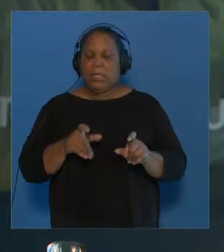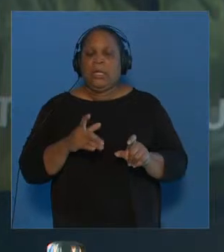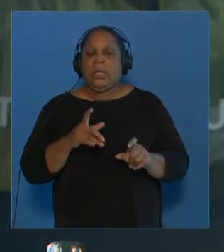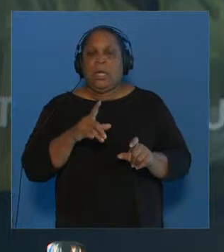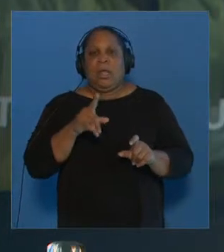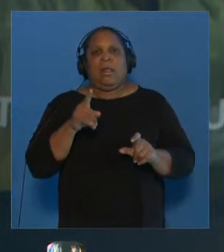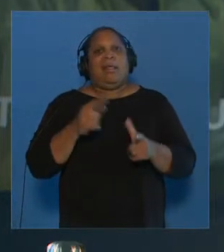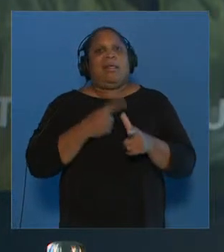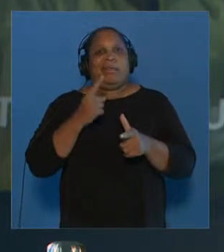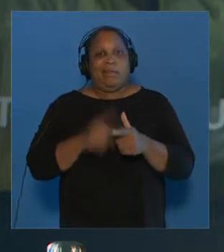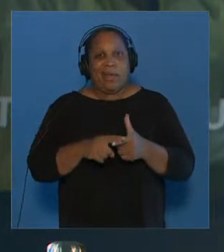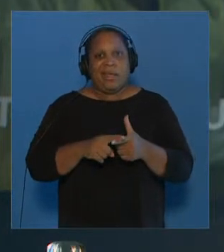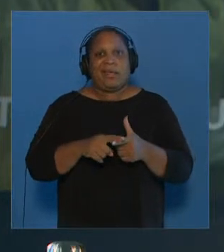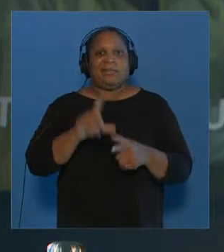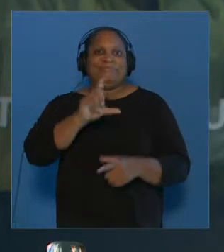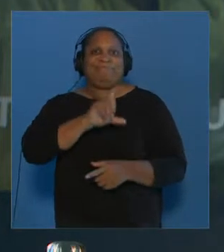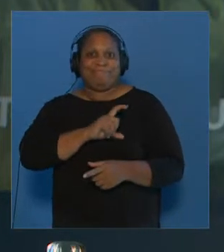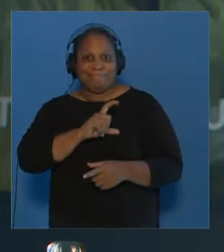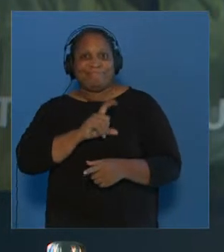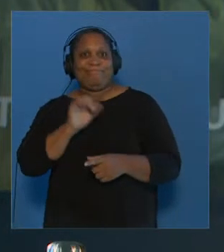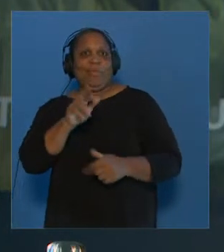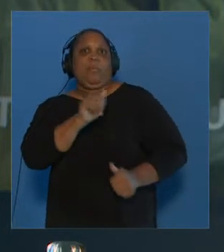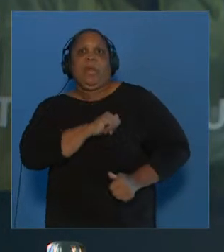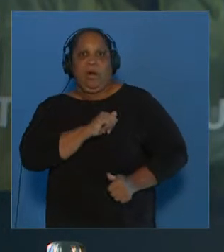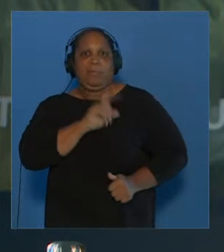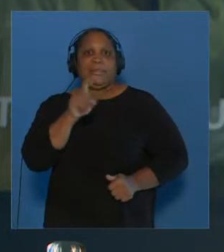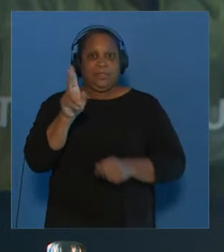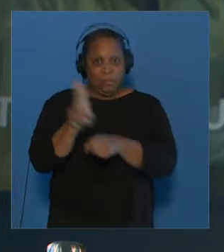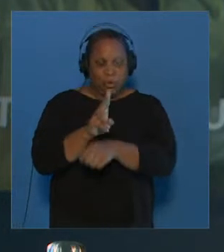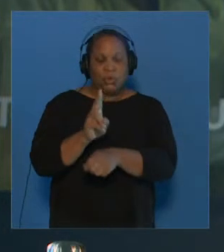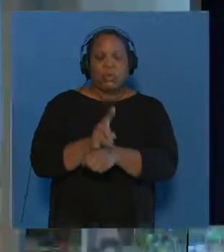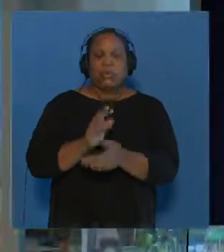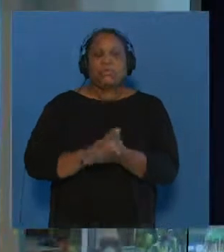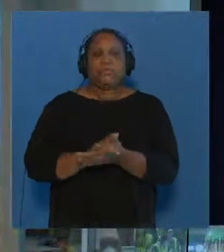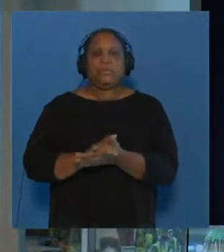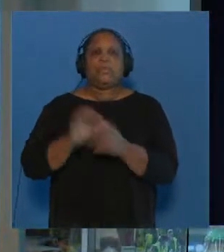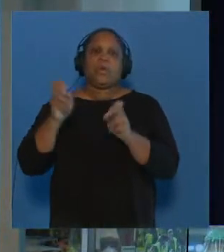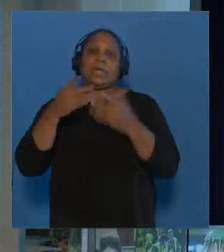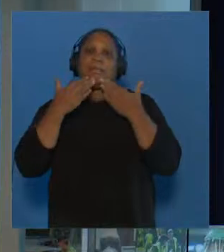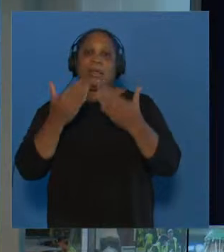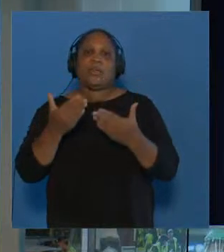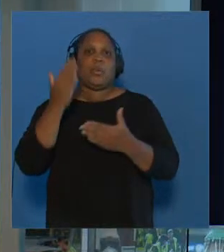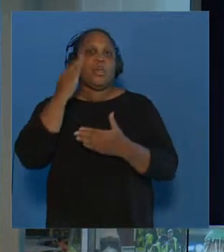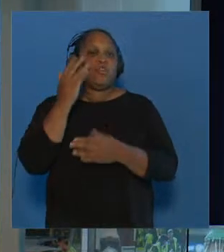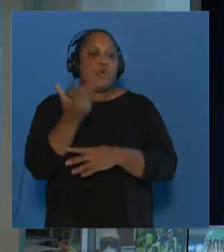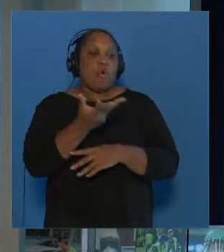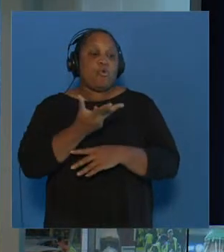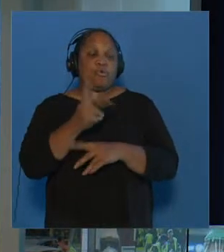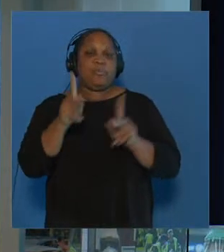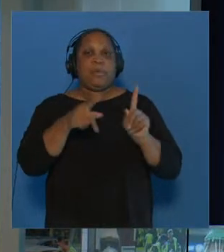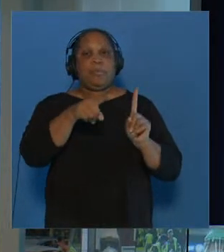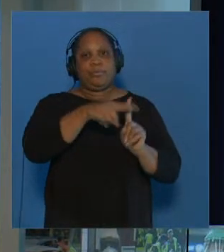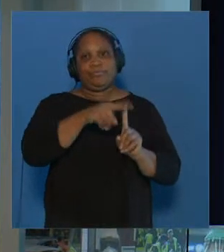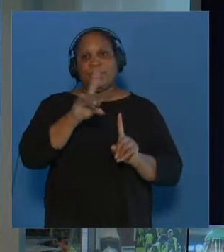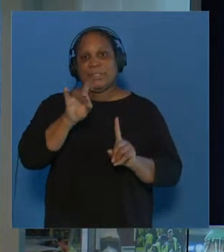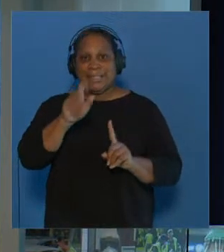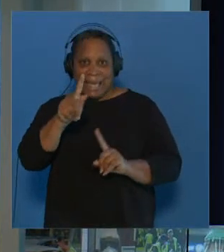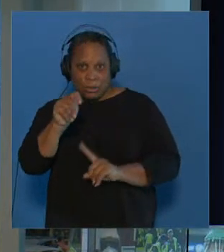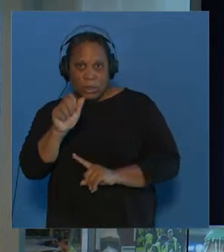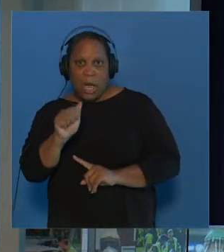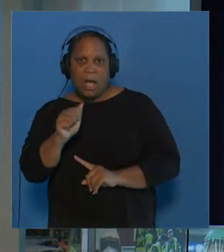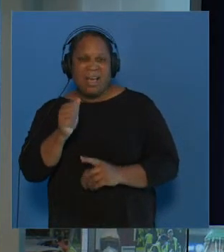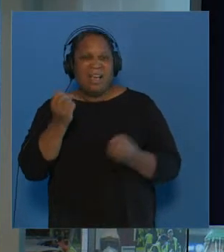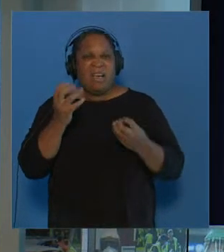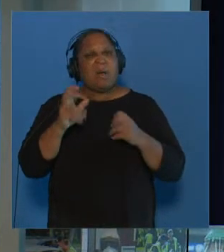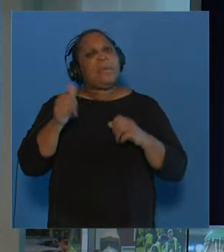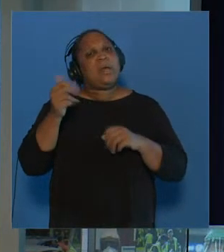measures are undertaken. Thank you. We know that 3 people tested positive off the Delta flight. How many